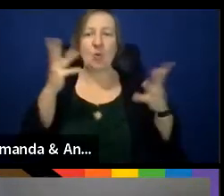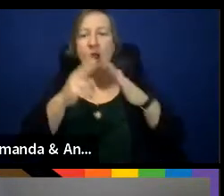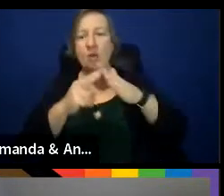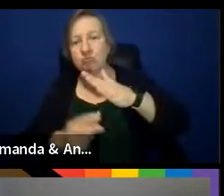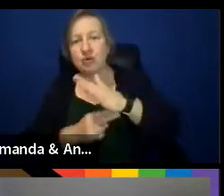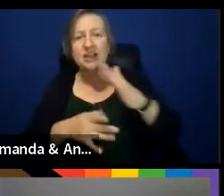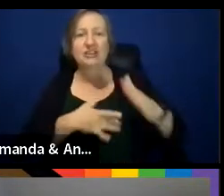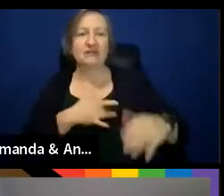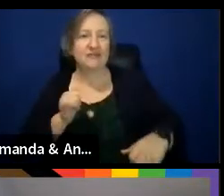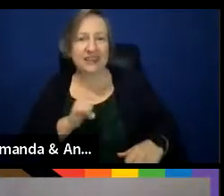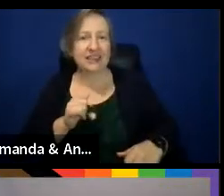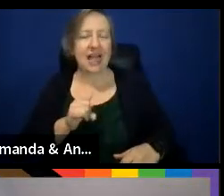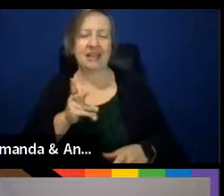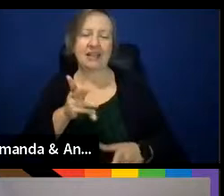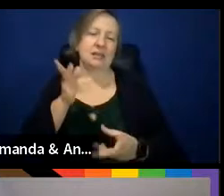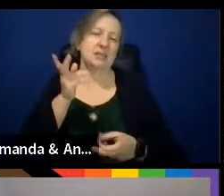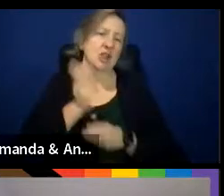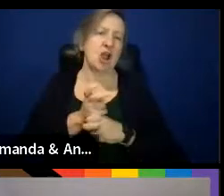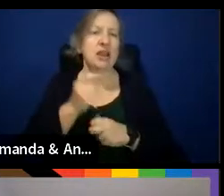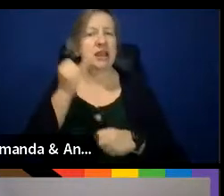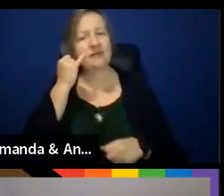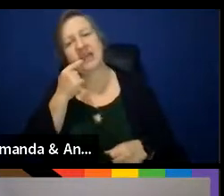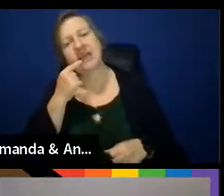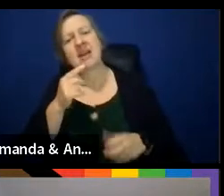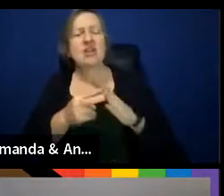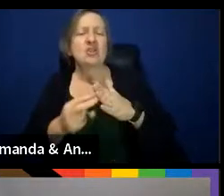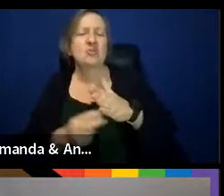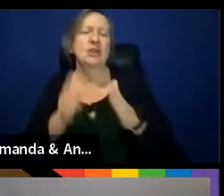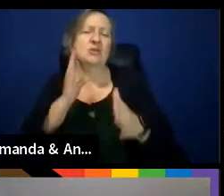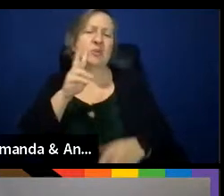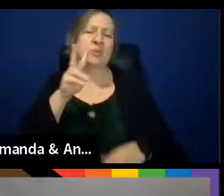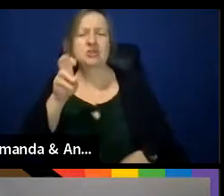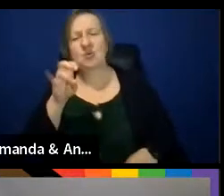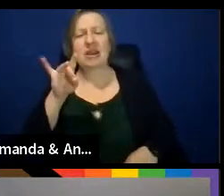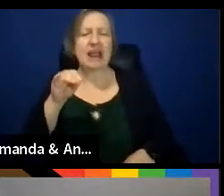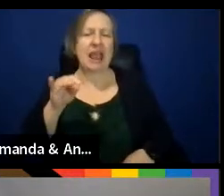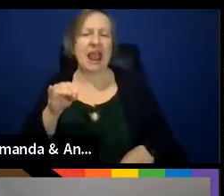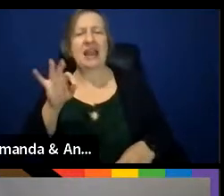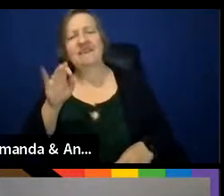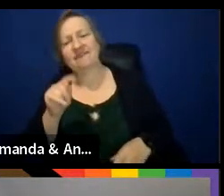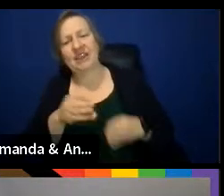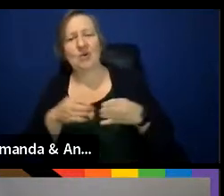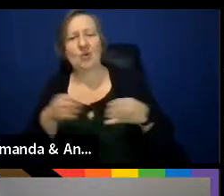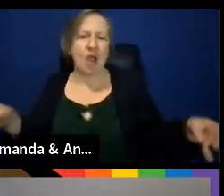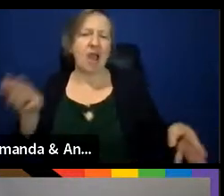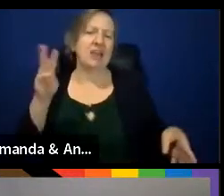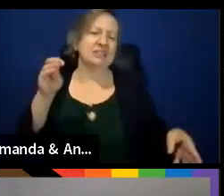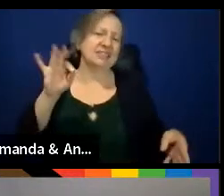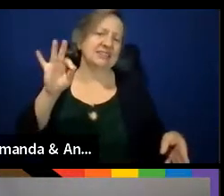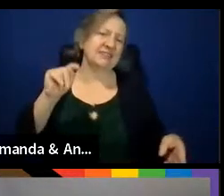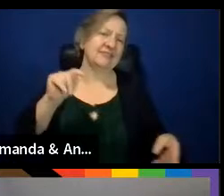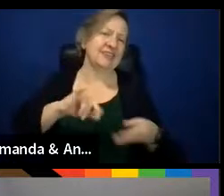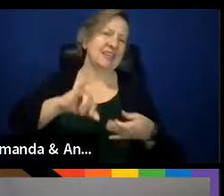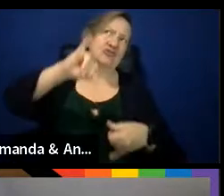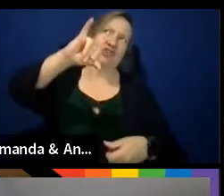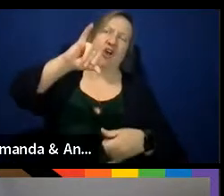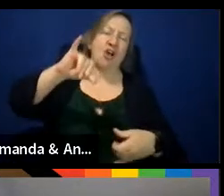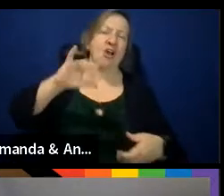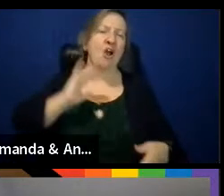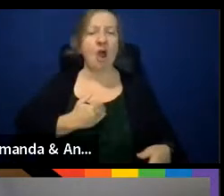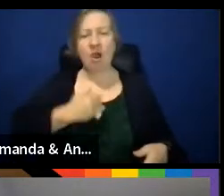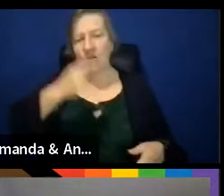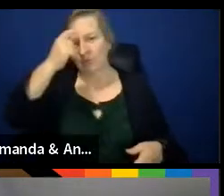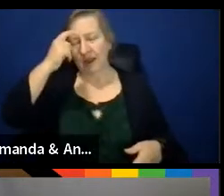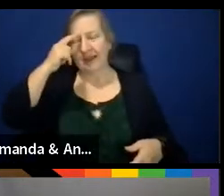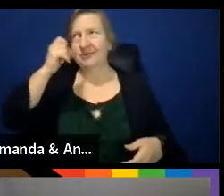actually feel like. And it's really hard when you're like, well, the bridge will be 280 feet wide or it'll be 60 feet tall or something. Like our brains as humans don't wrap our heads around that